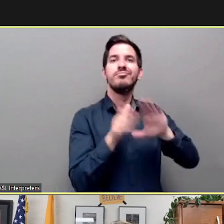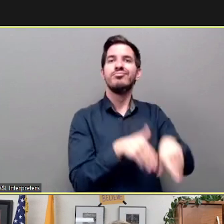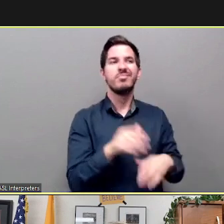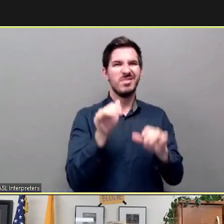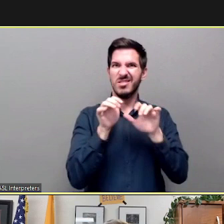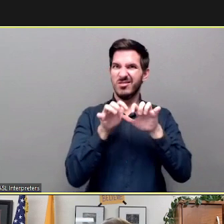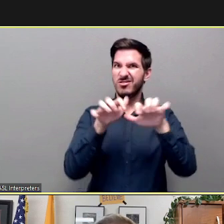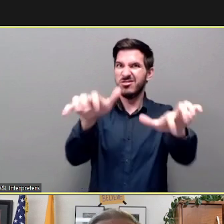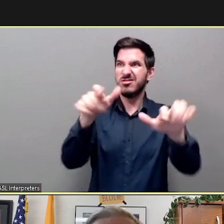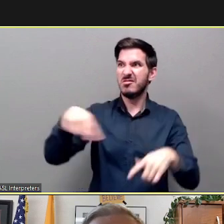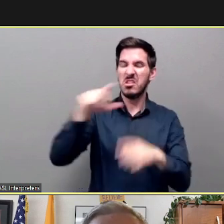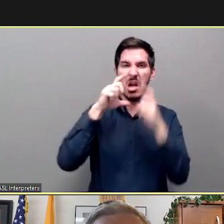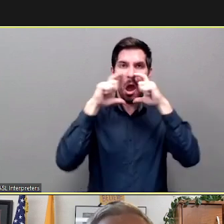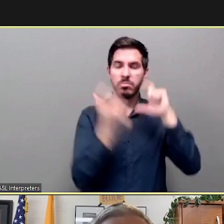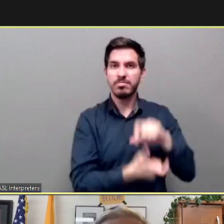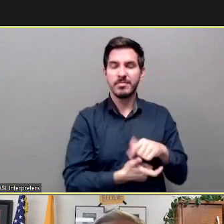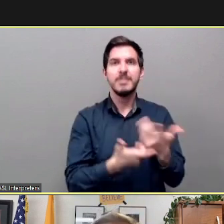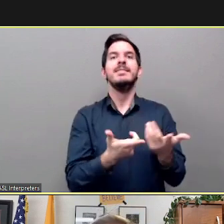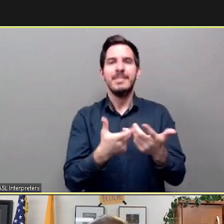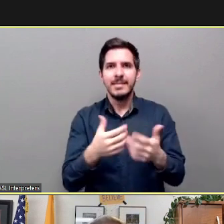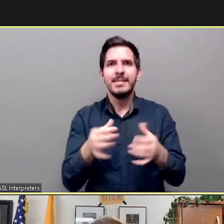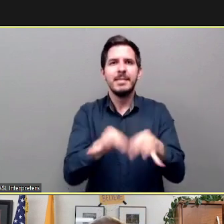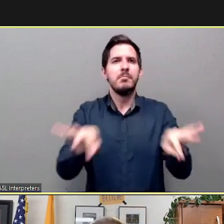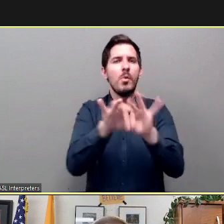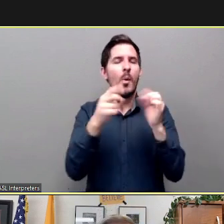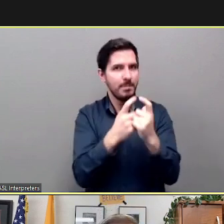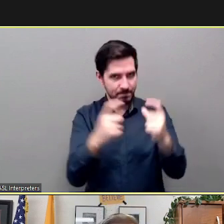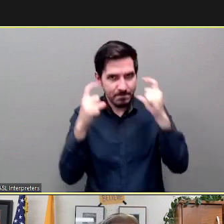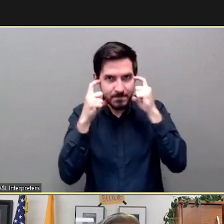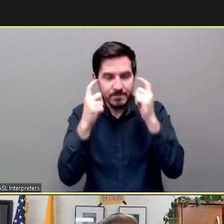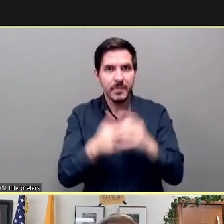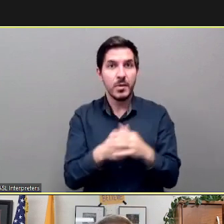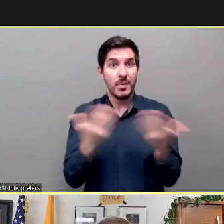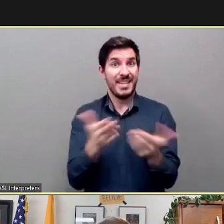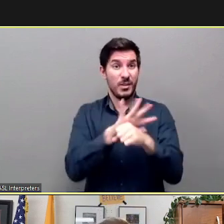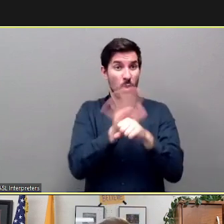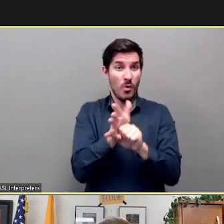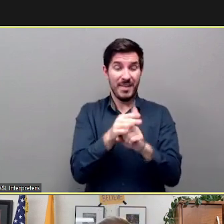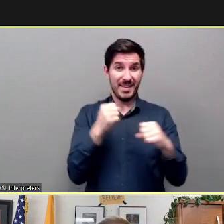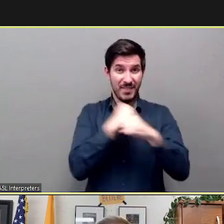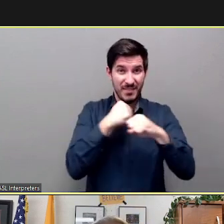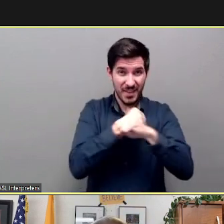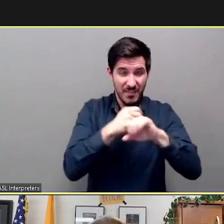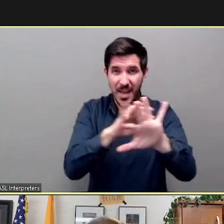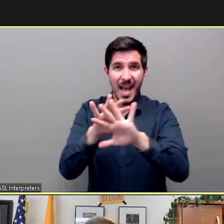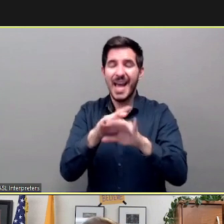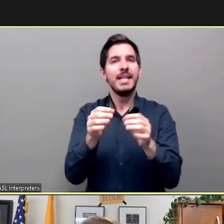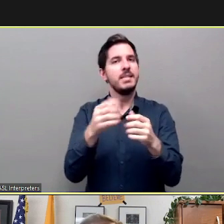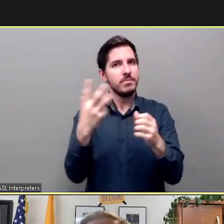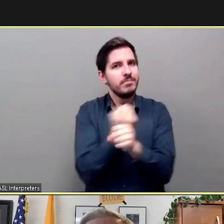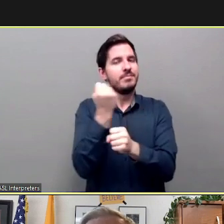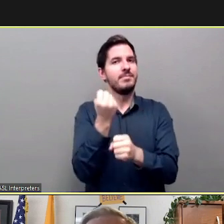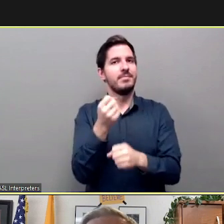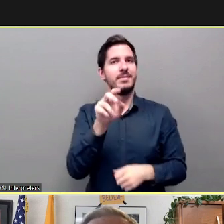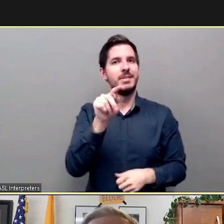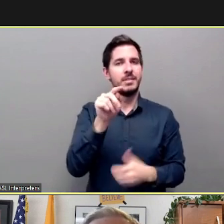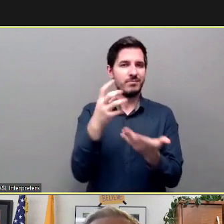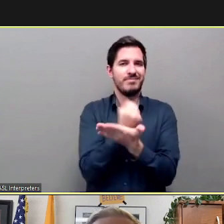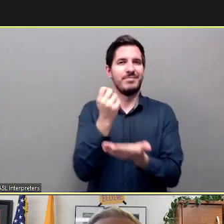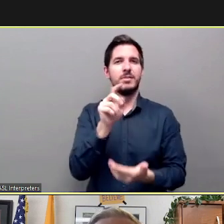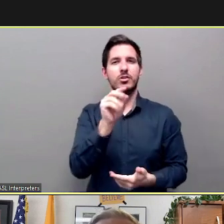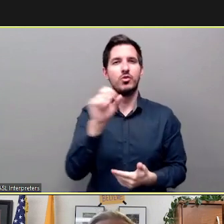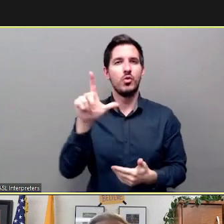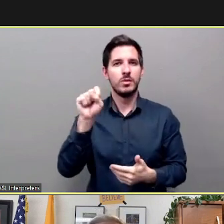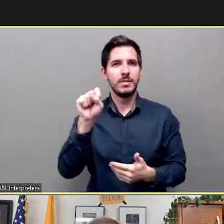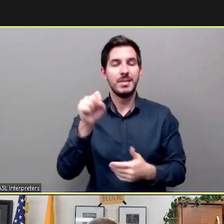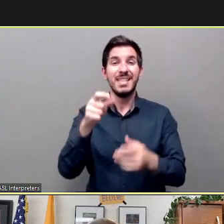And remember, this fight against COVID, we want to use as many tools as we can. So think about what county you live in. If it's orange